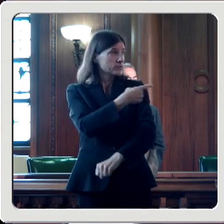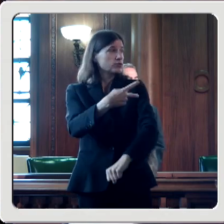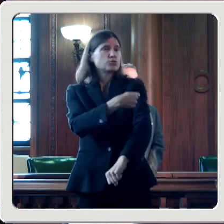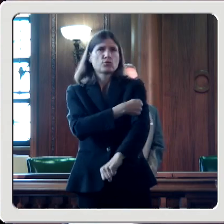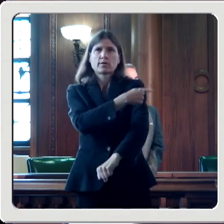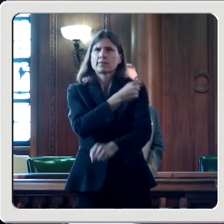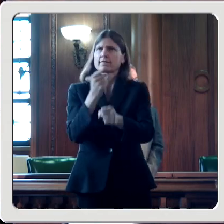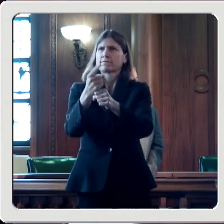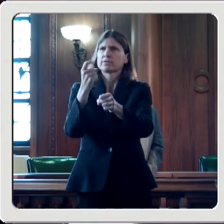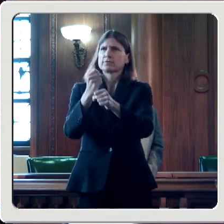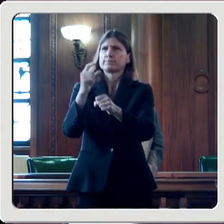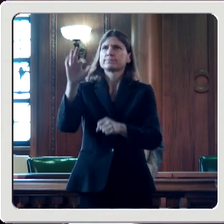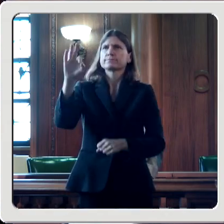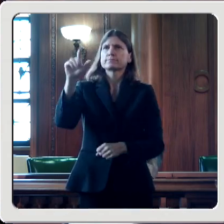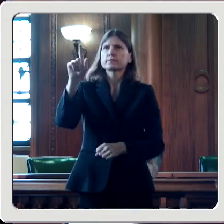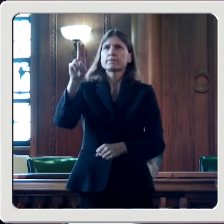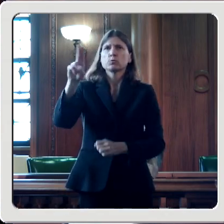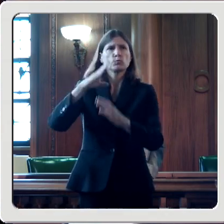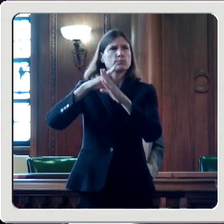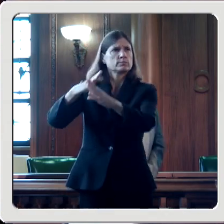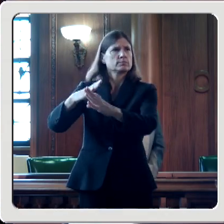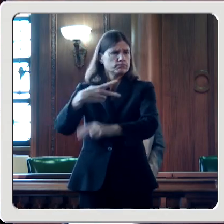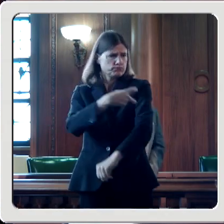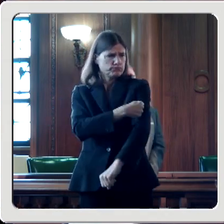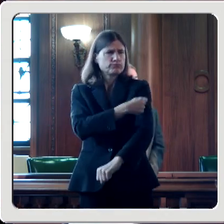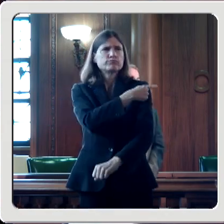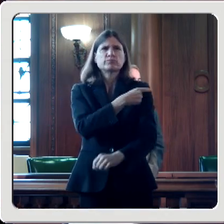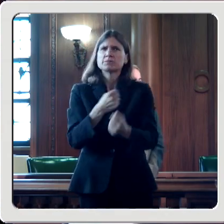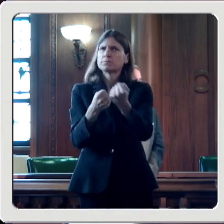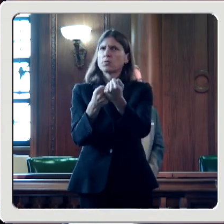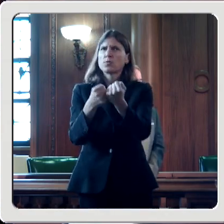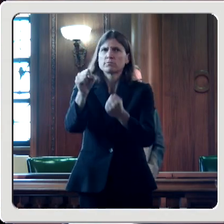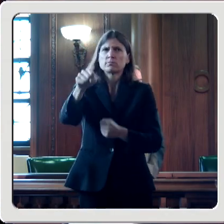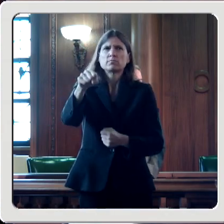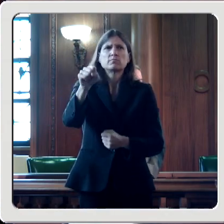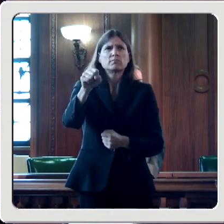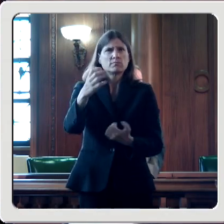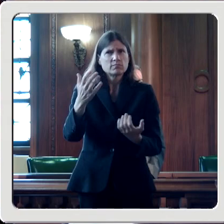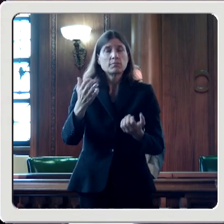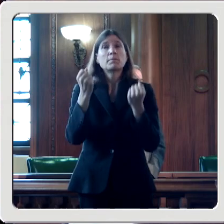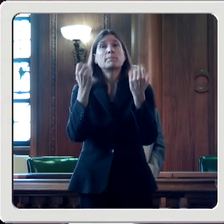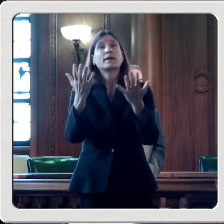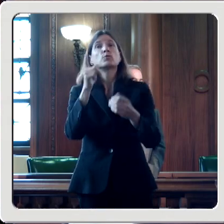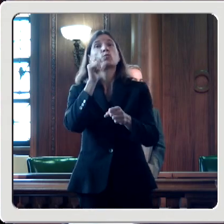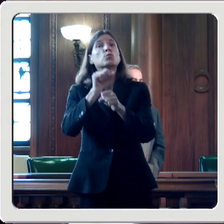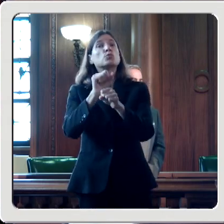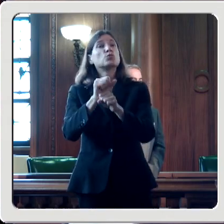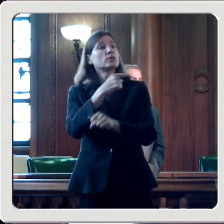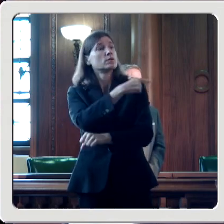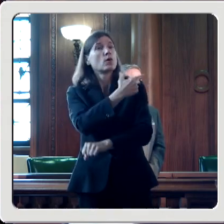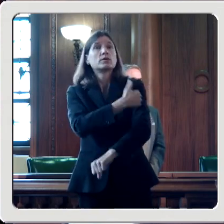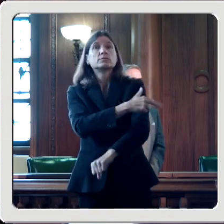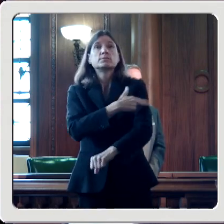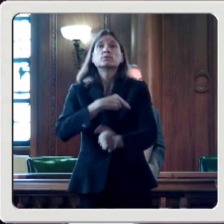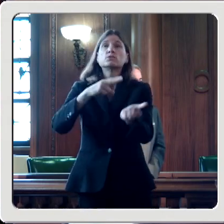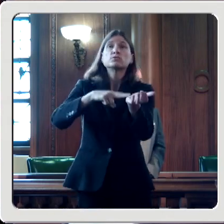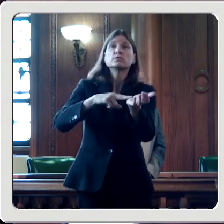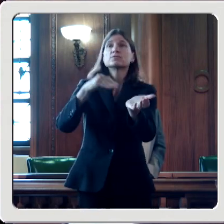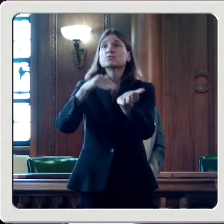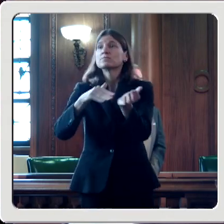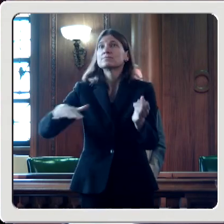40 years, and nearly every healthcare worker I know gets one each year as well. The shot is safe and it's